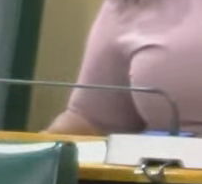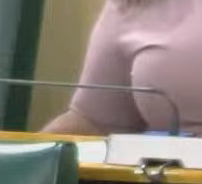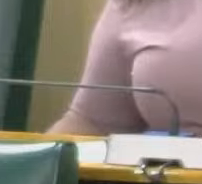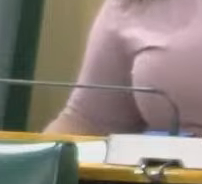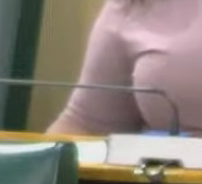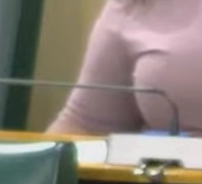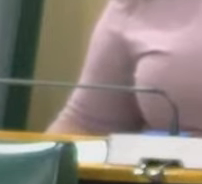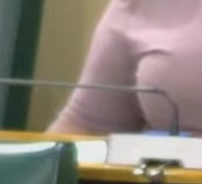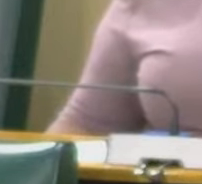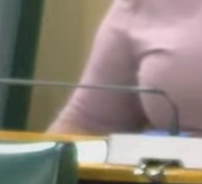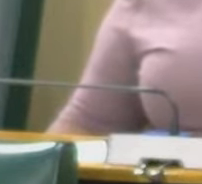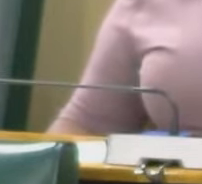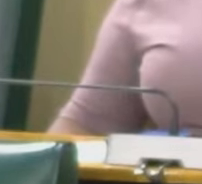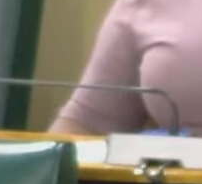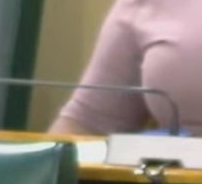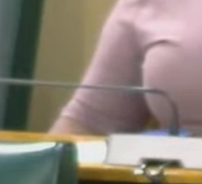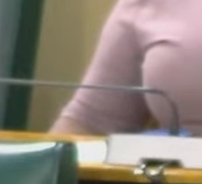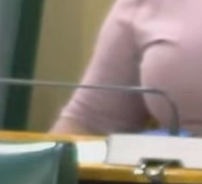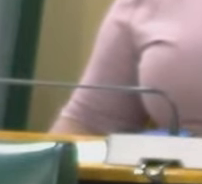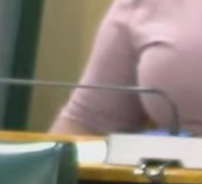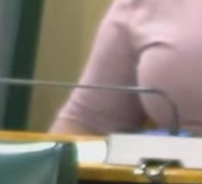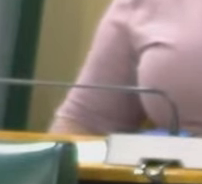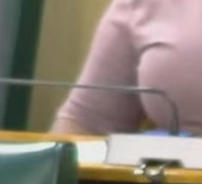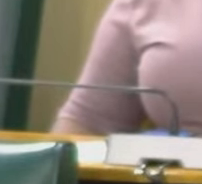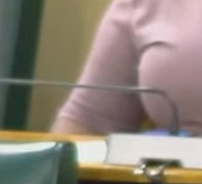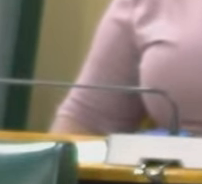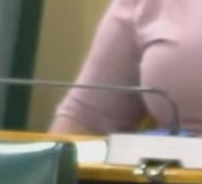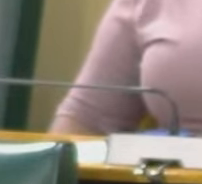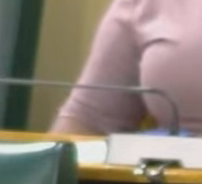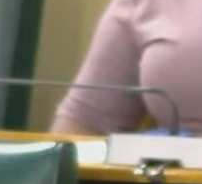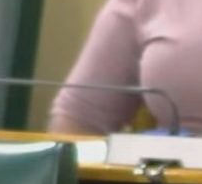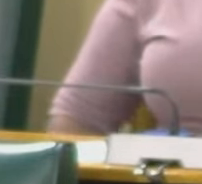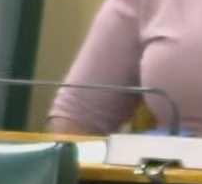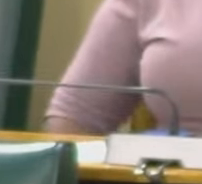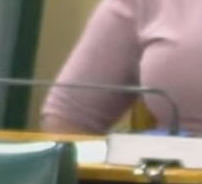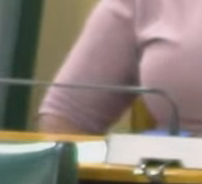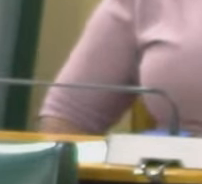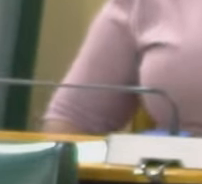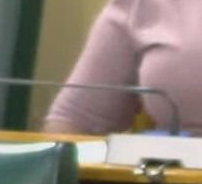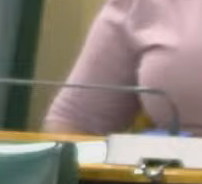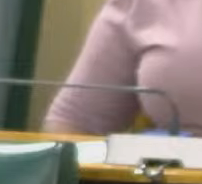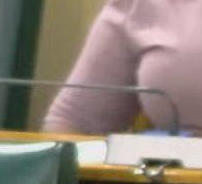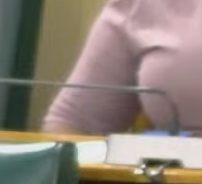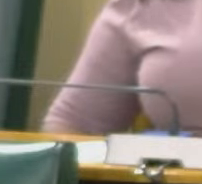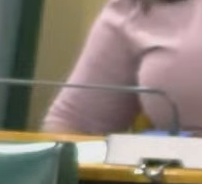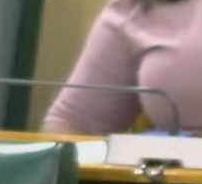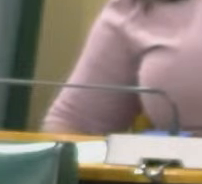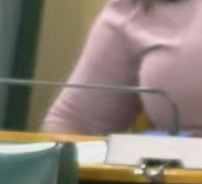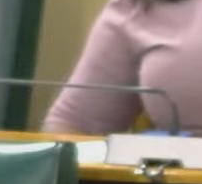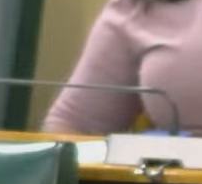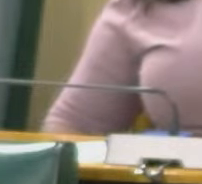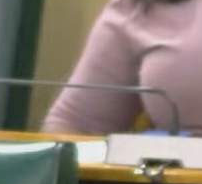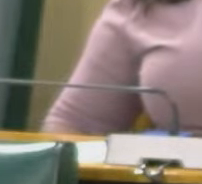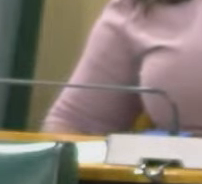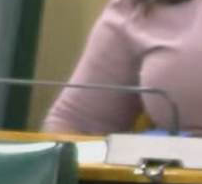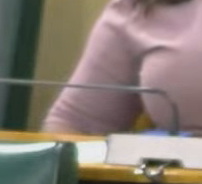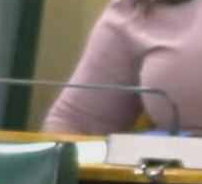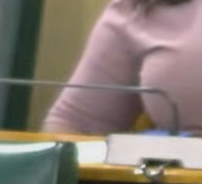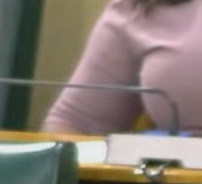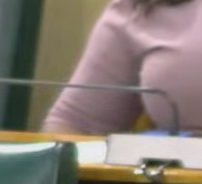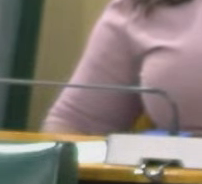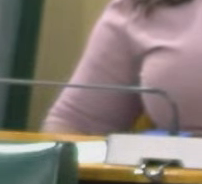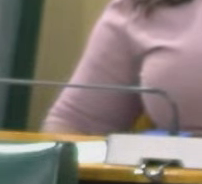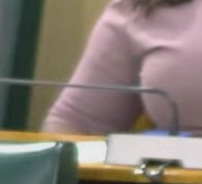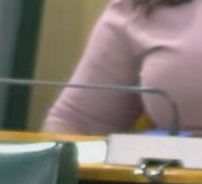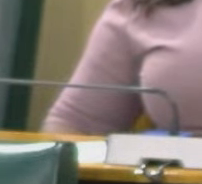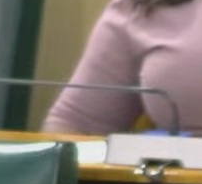For example, Madam Speaker, it is customary for the House leader on the government side and the leader of opposition business